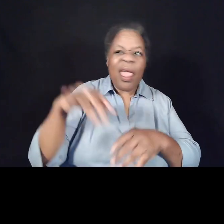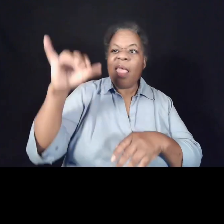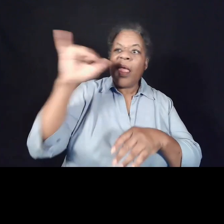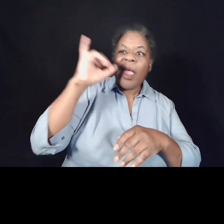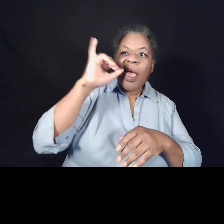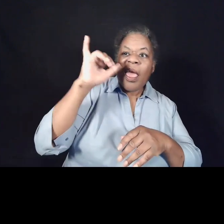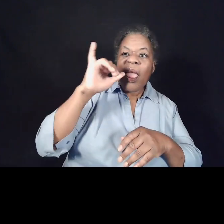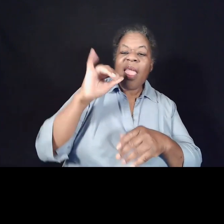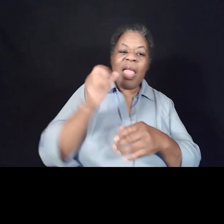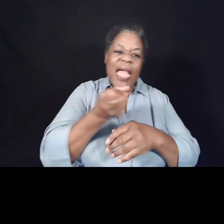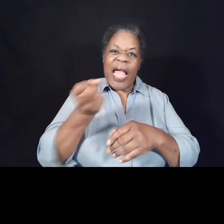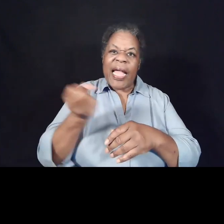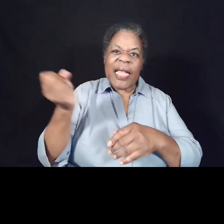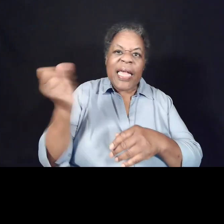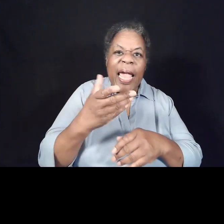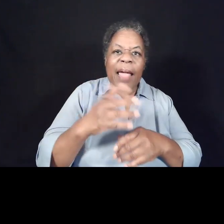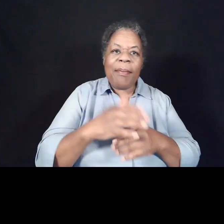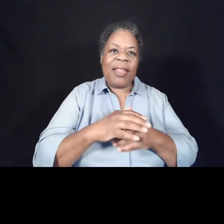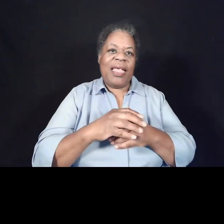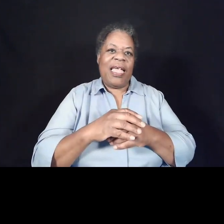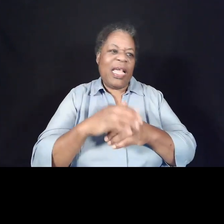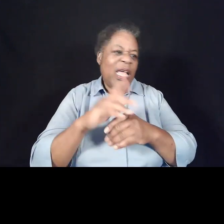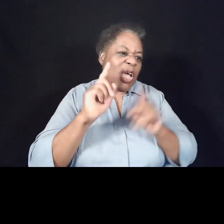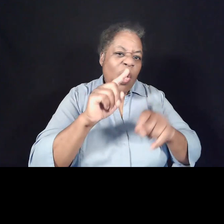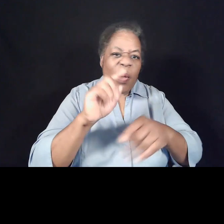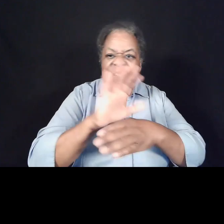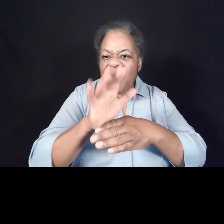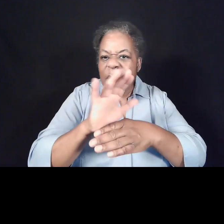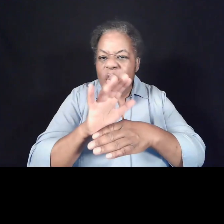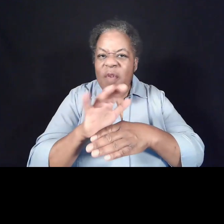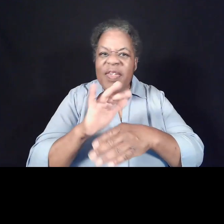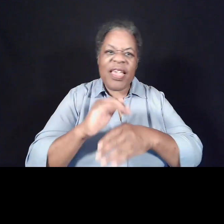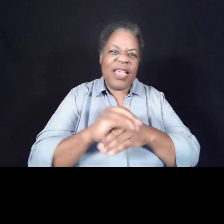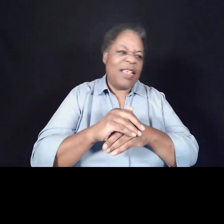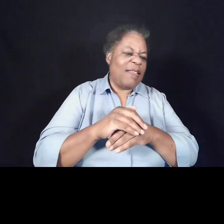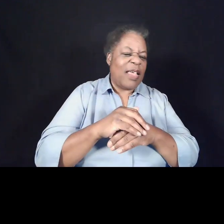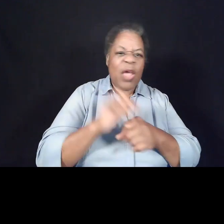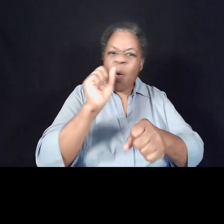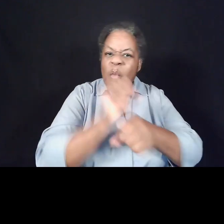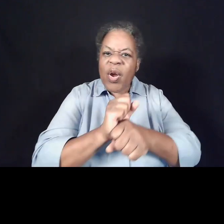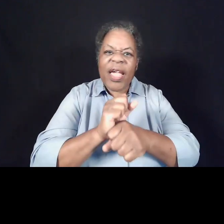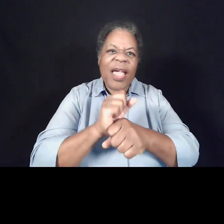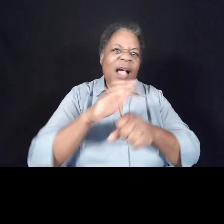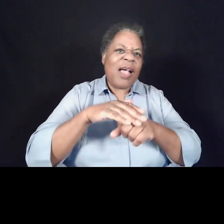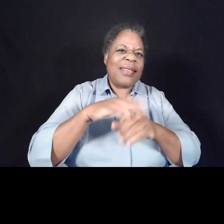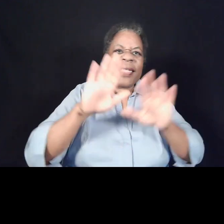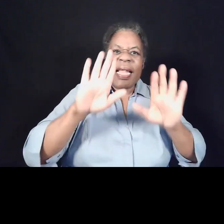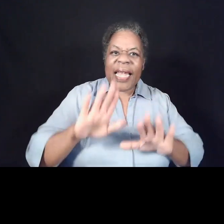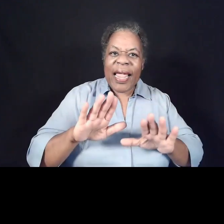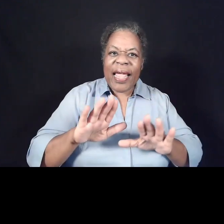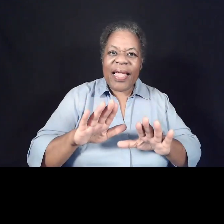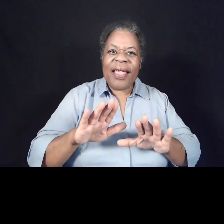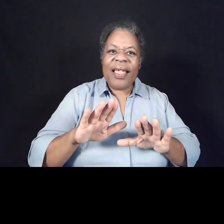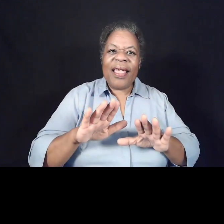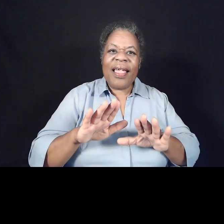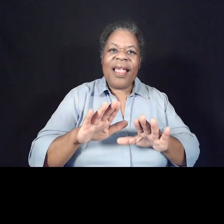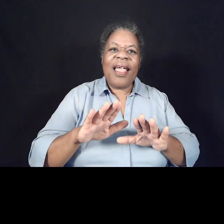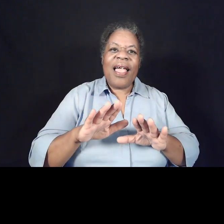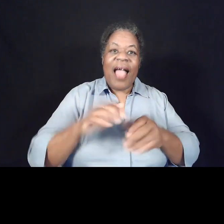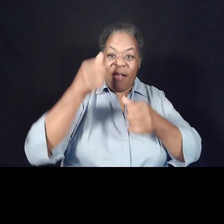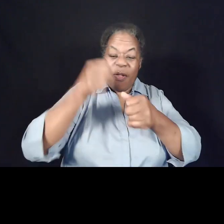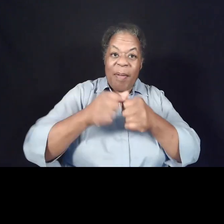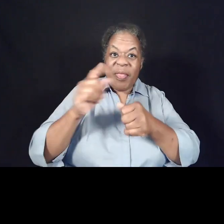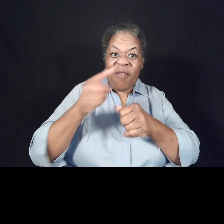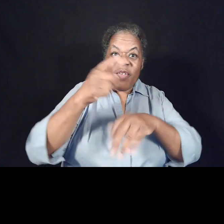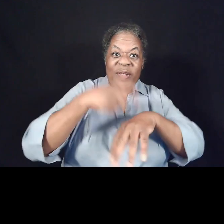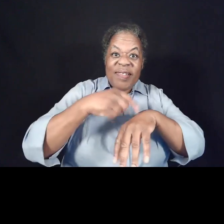to the movies and short skirts and rock and roll and mowing your lawn on a Sunday. The first time my parents took